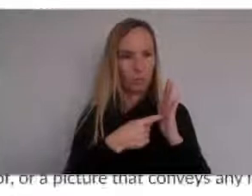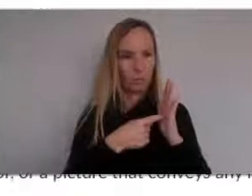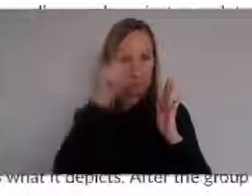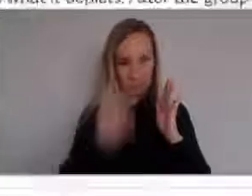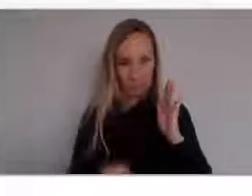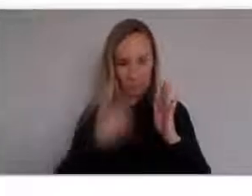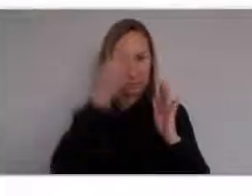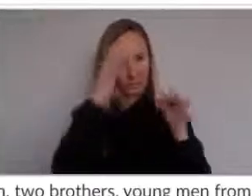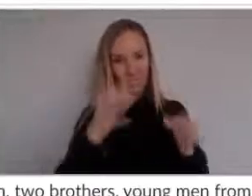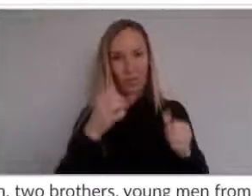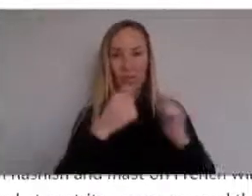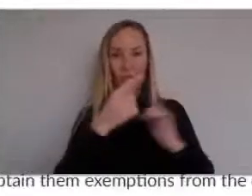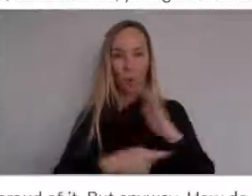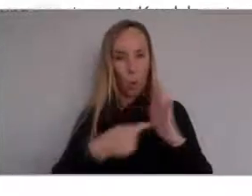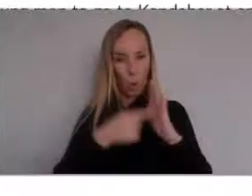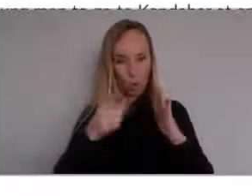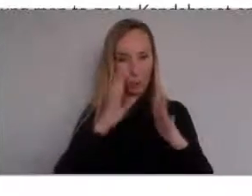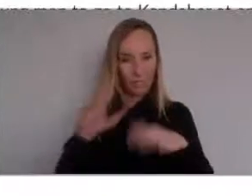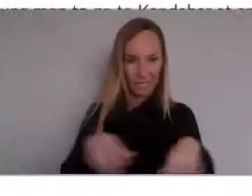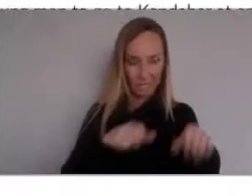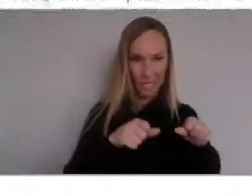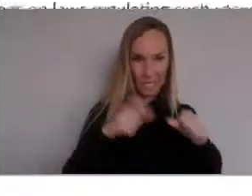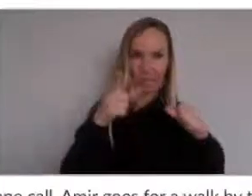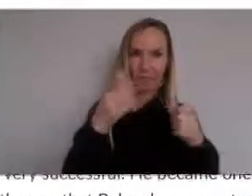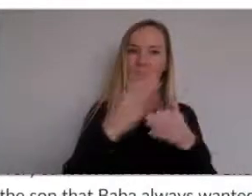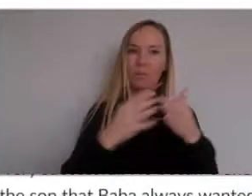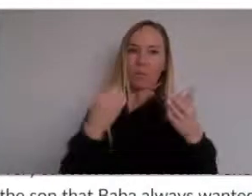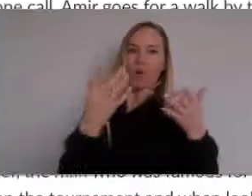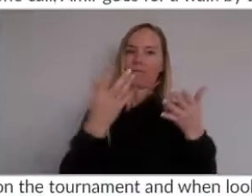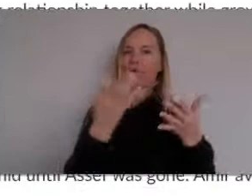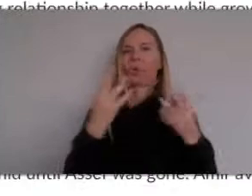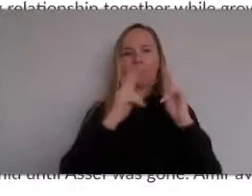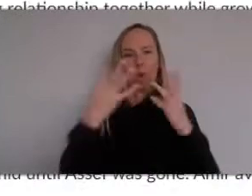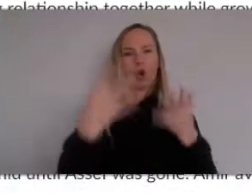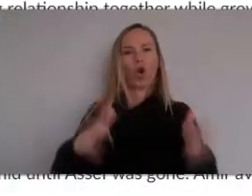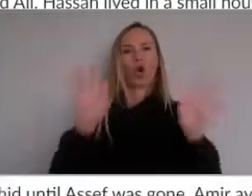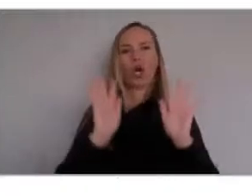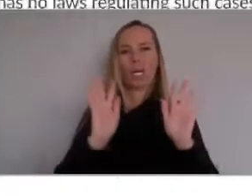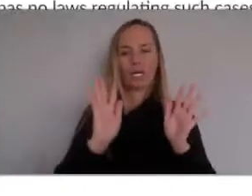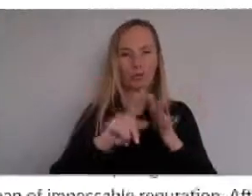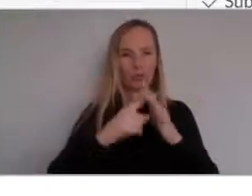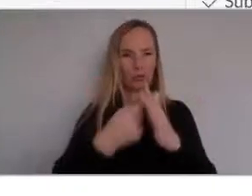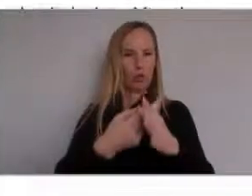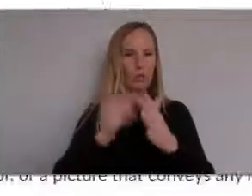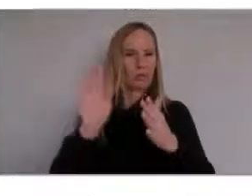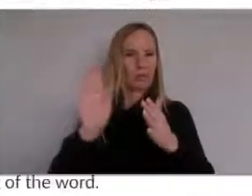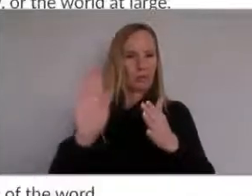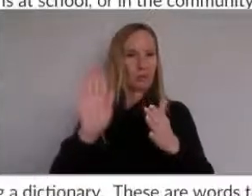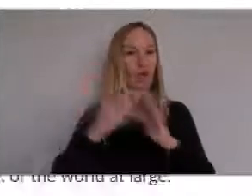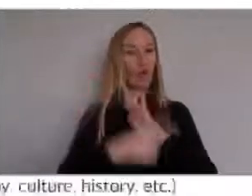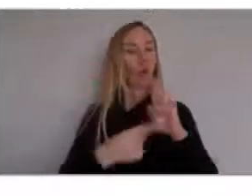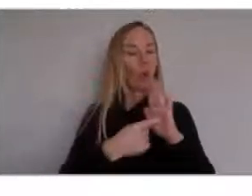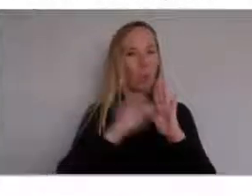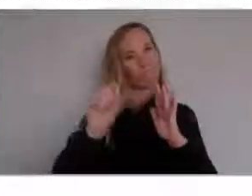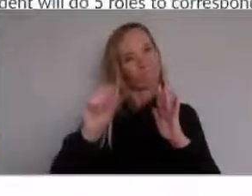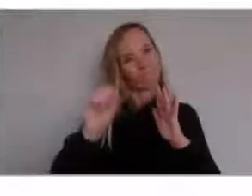decide which role you're going to take on. And then look, we already have a few people who have already started to fulfill their role. So